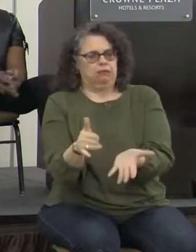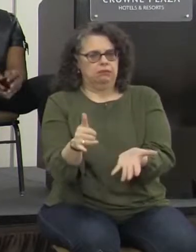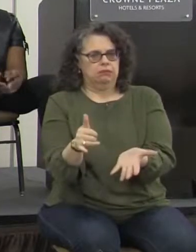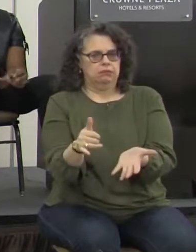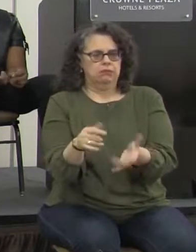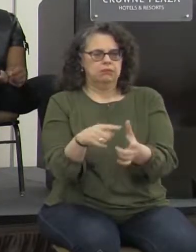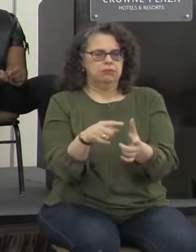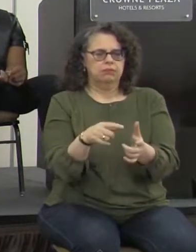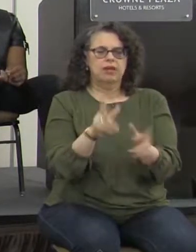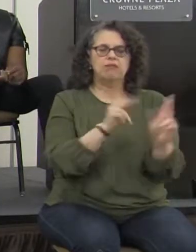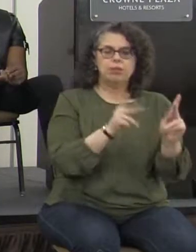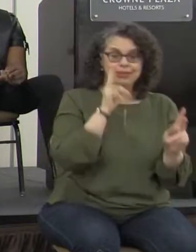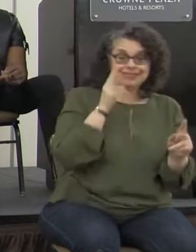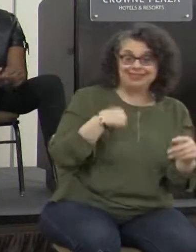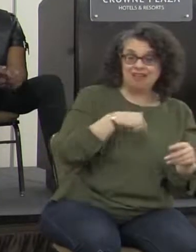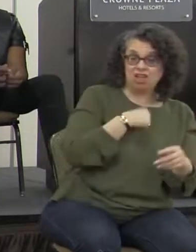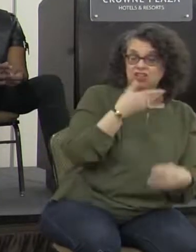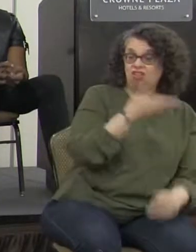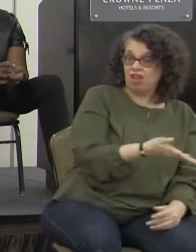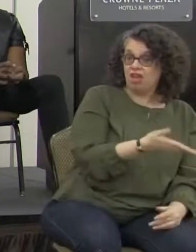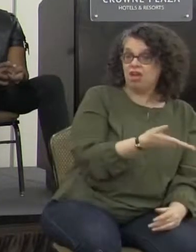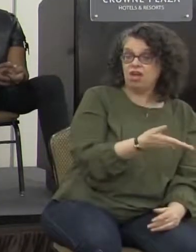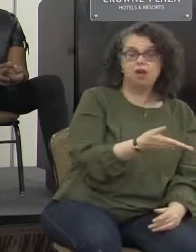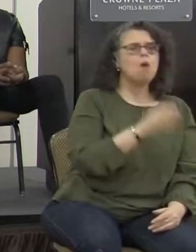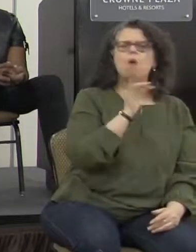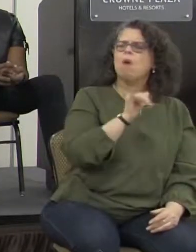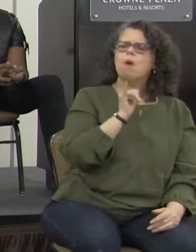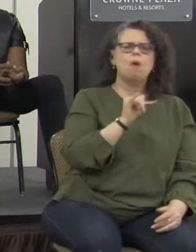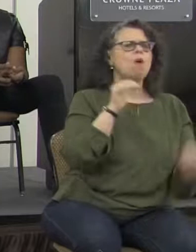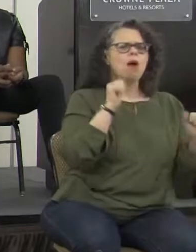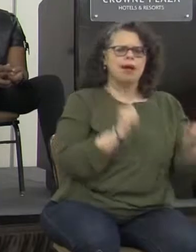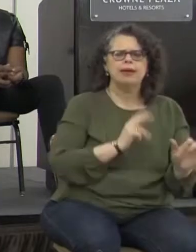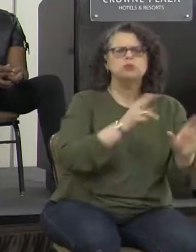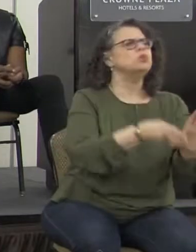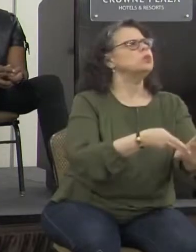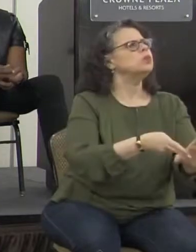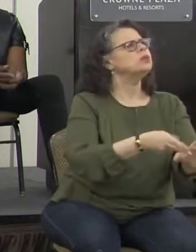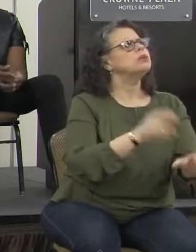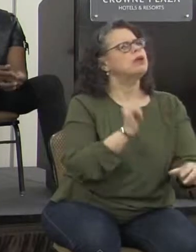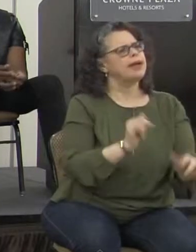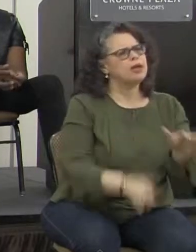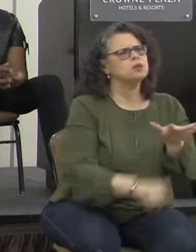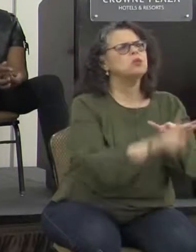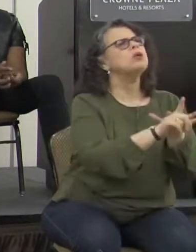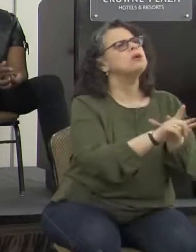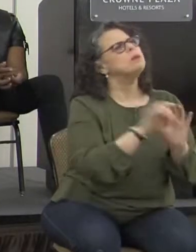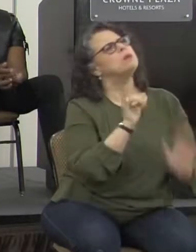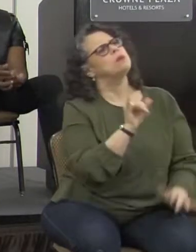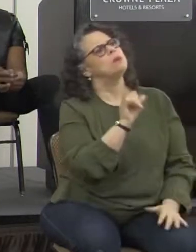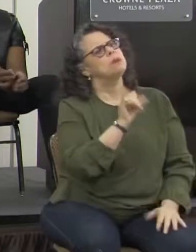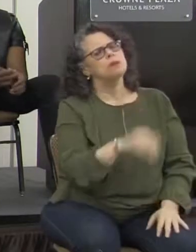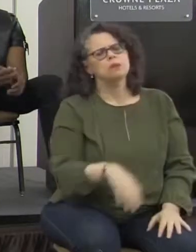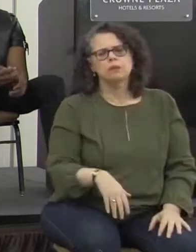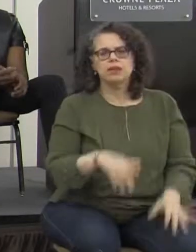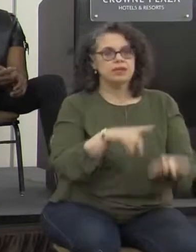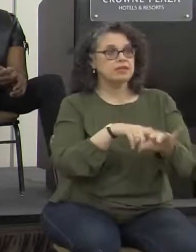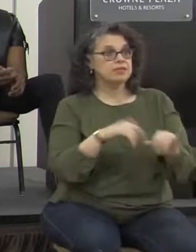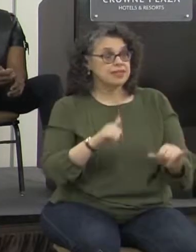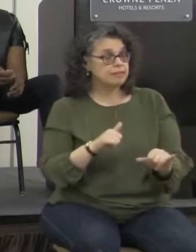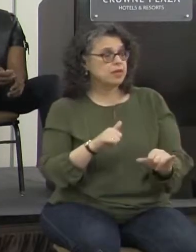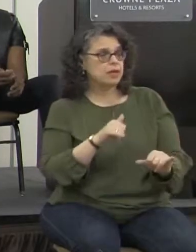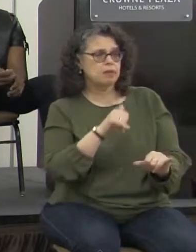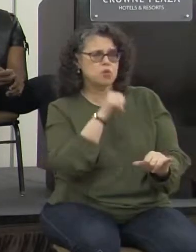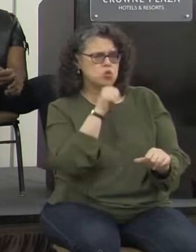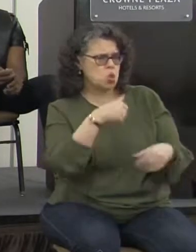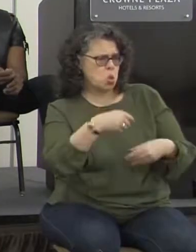there, then they're going to go, oh, I can be a part of this. And at the same time, please do not